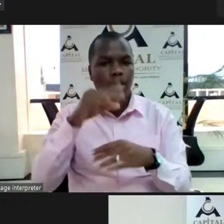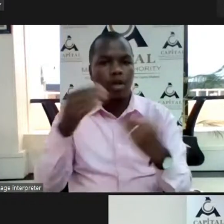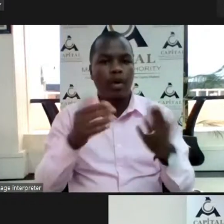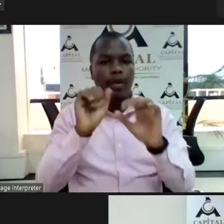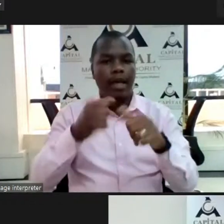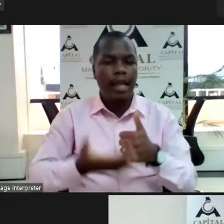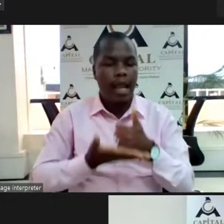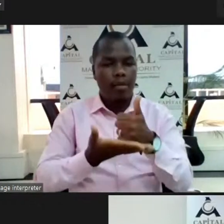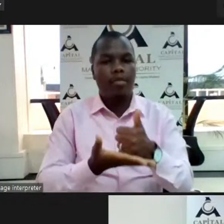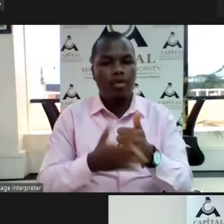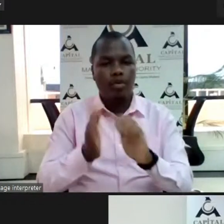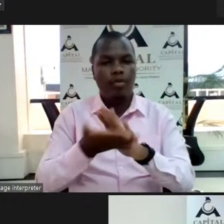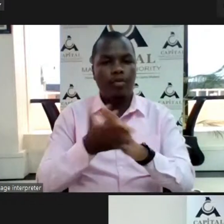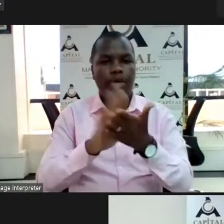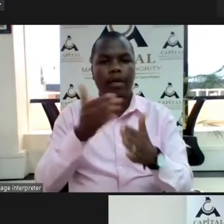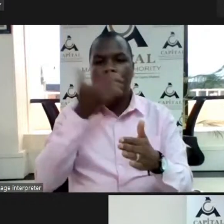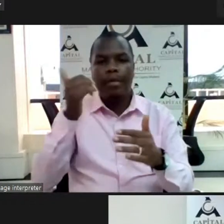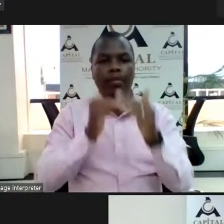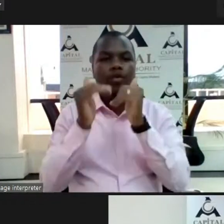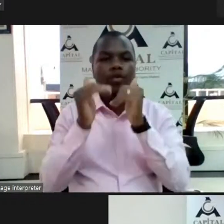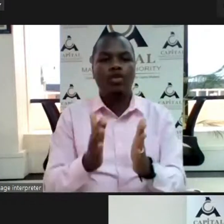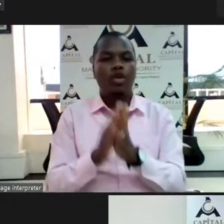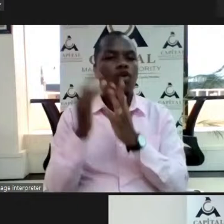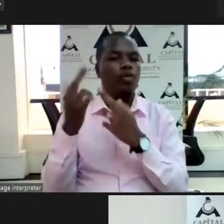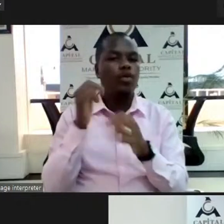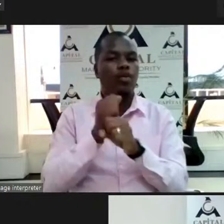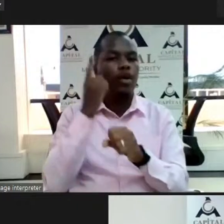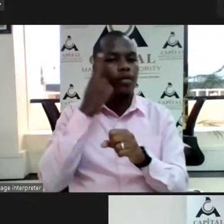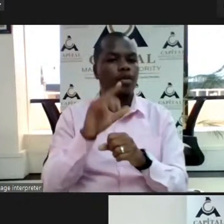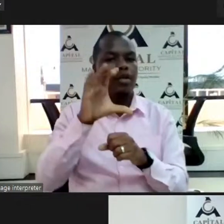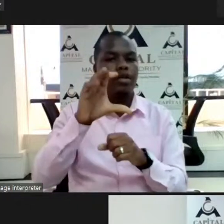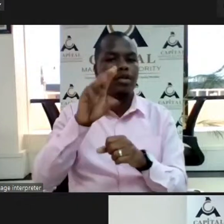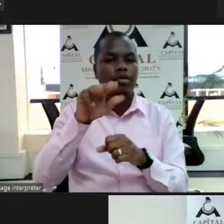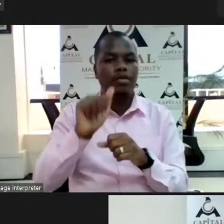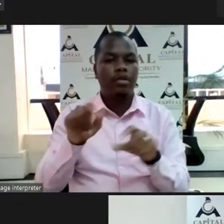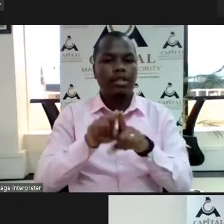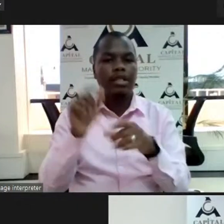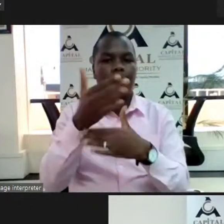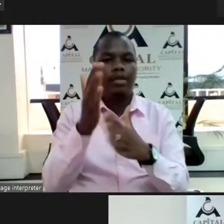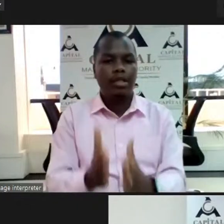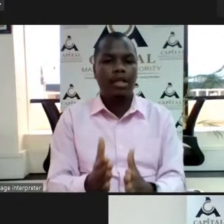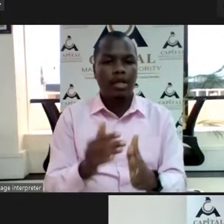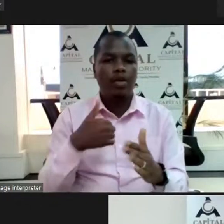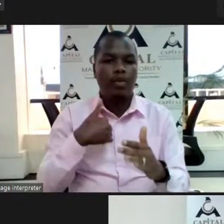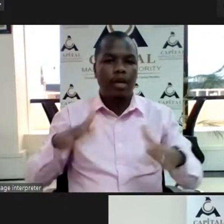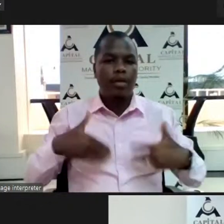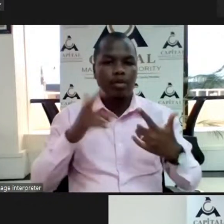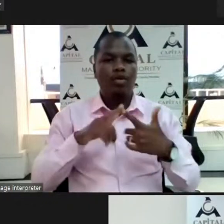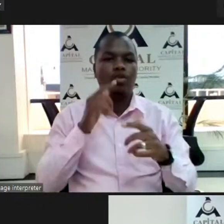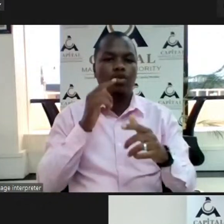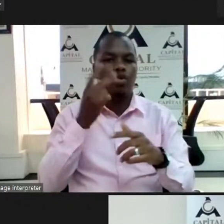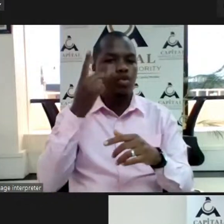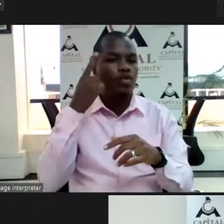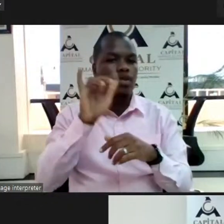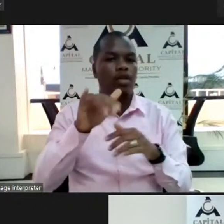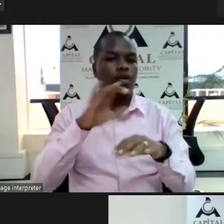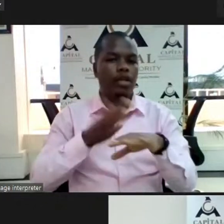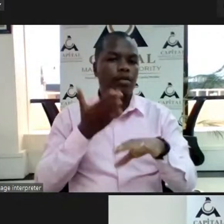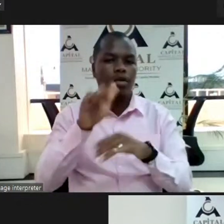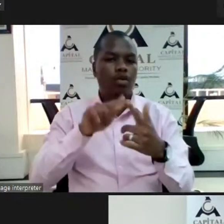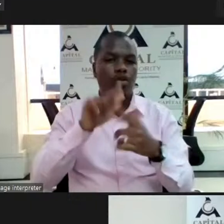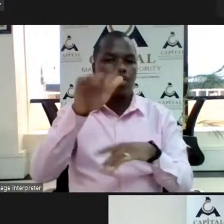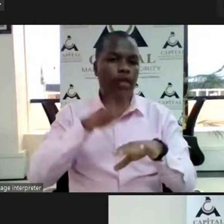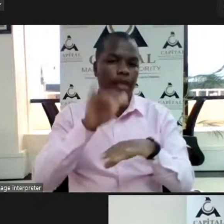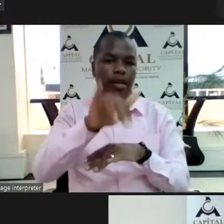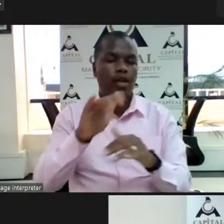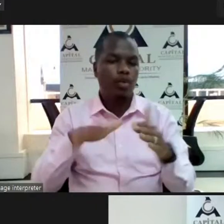help you become a better professional and hopefully work for the capital markets. And as an ambassador, we're happy to do that for you. We'll get back to you on that, and we'll